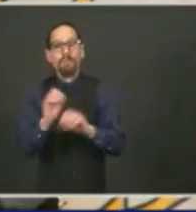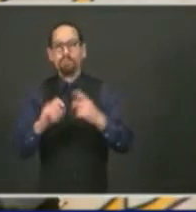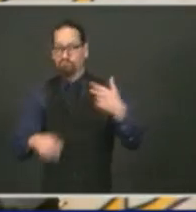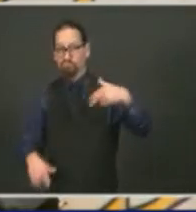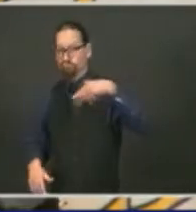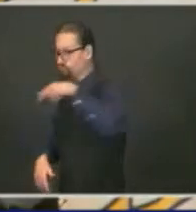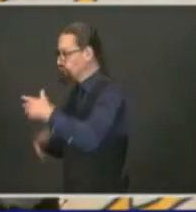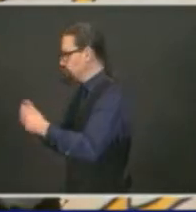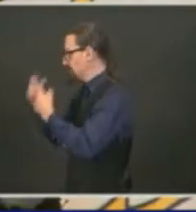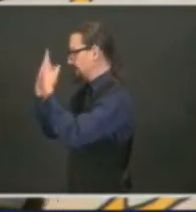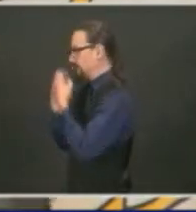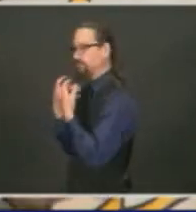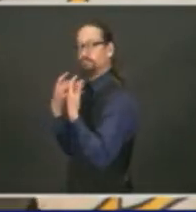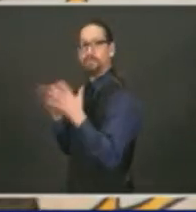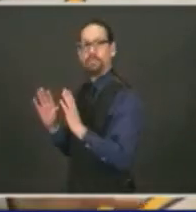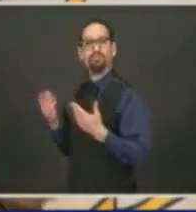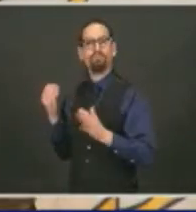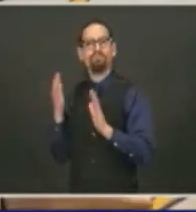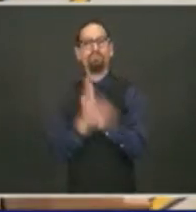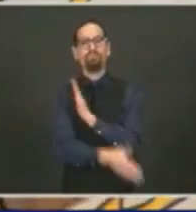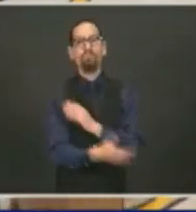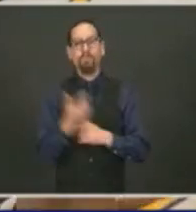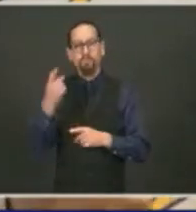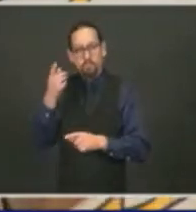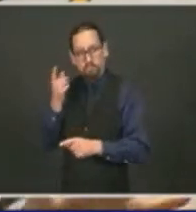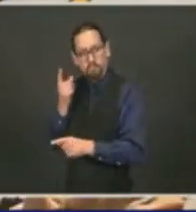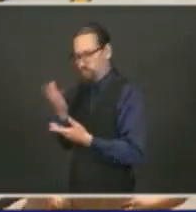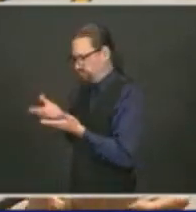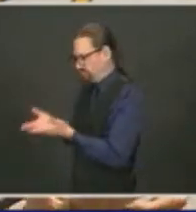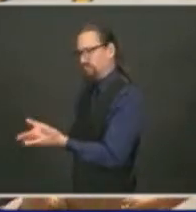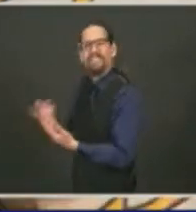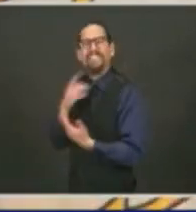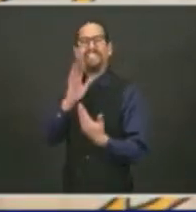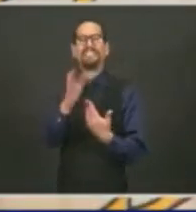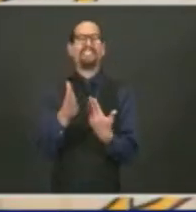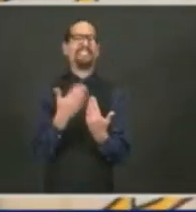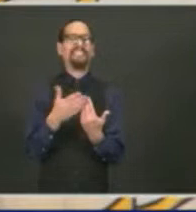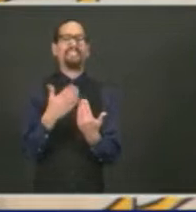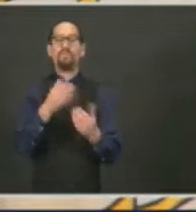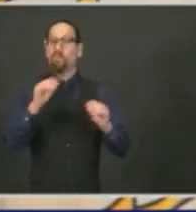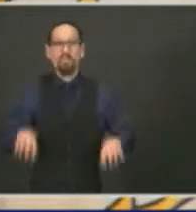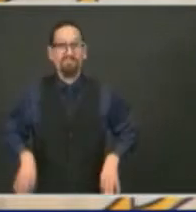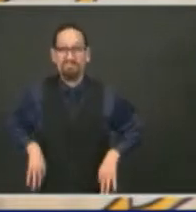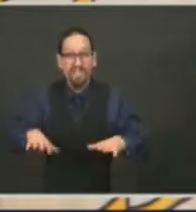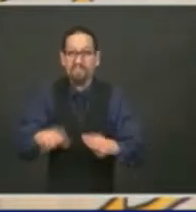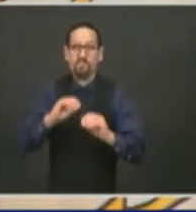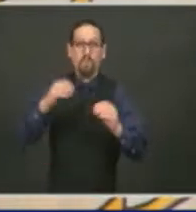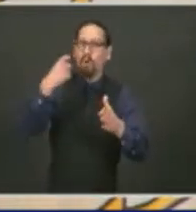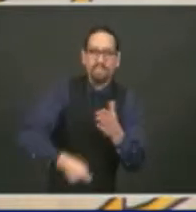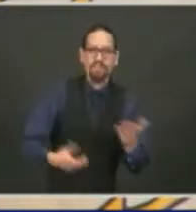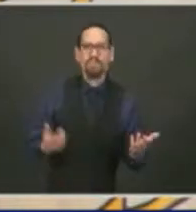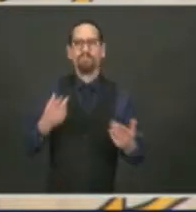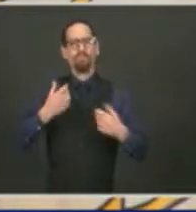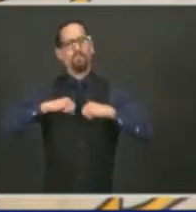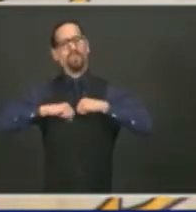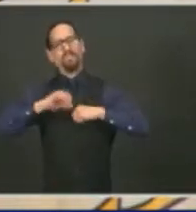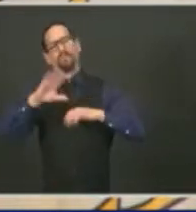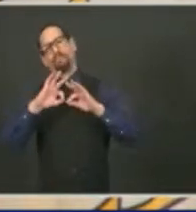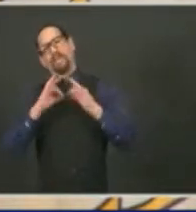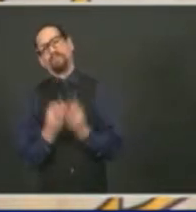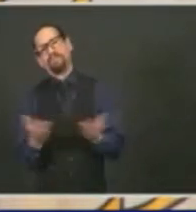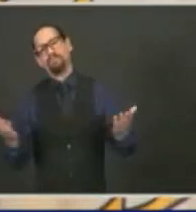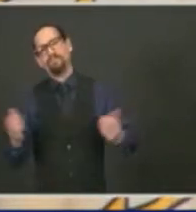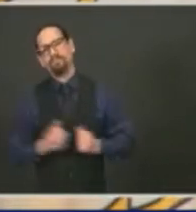15 minutes. Simple, easy, free thing to do that protects your family. So don't